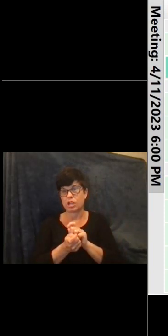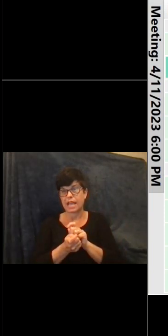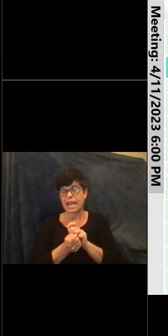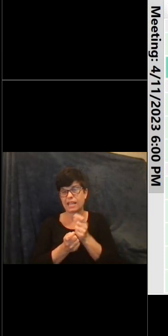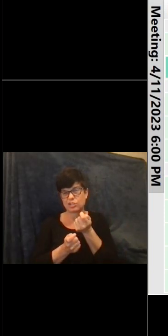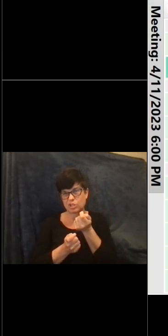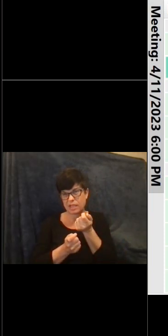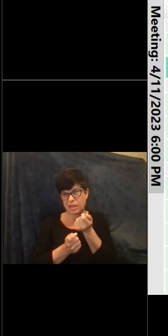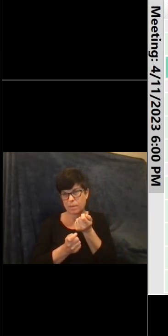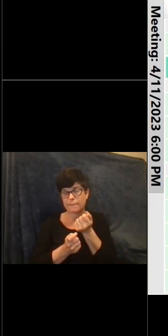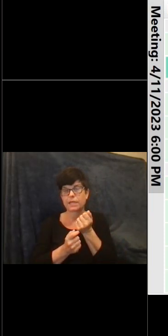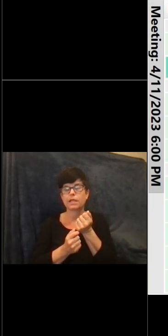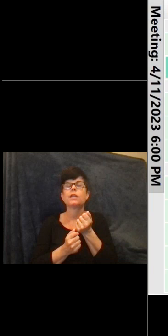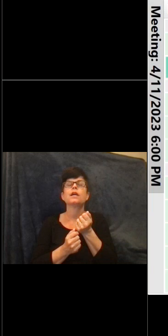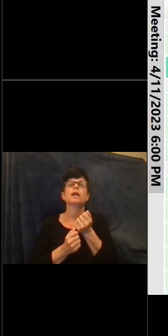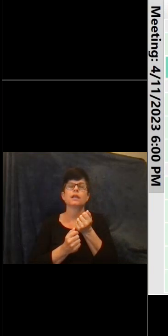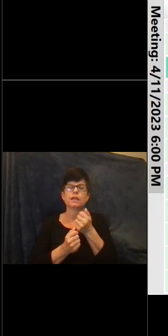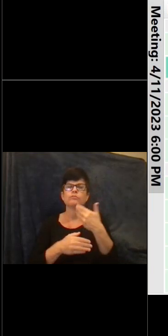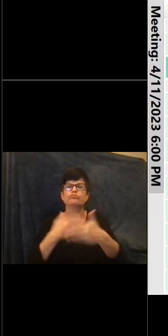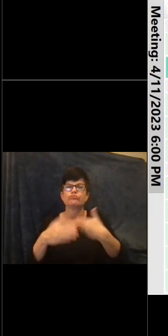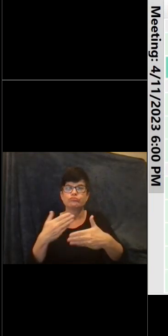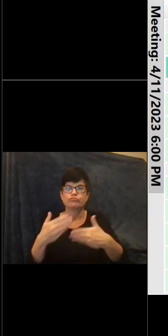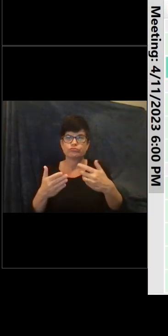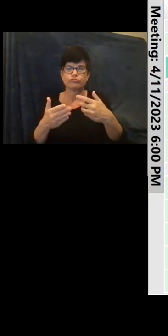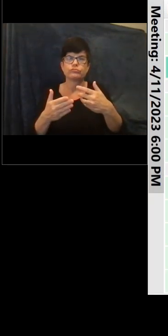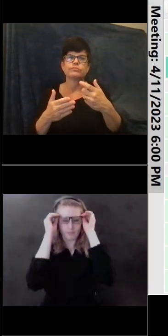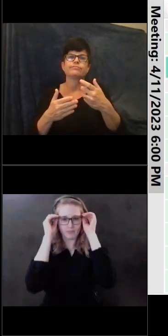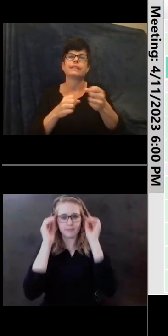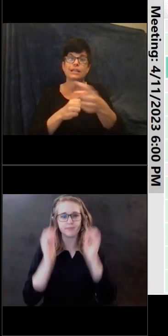next year. And so maybe, you know, by then